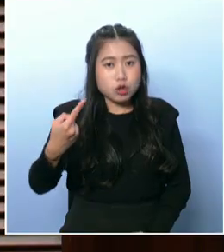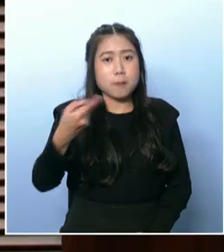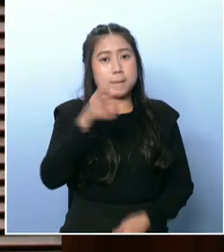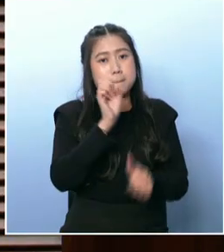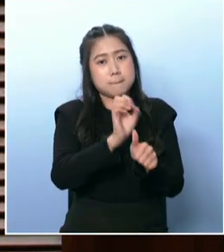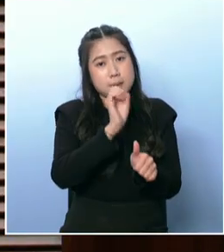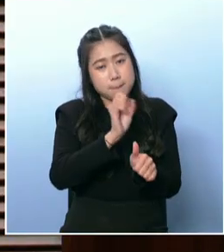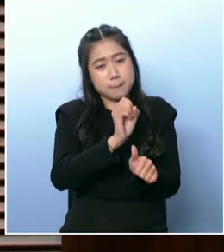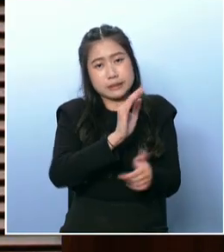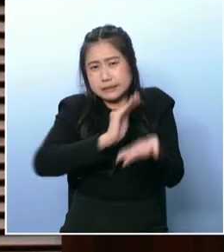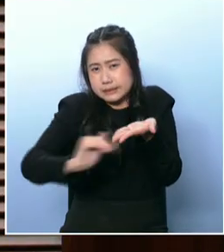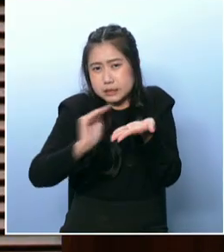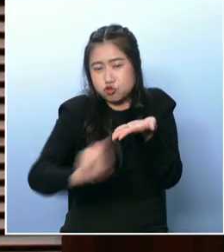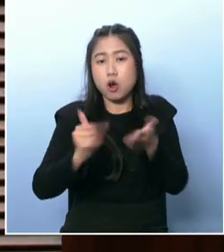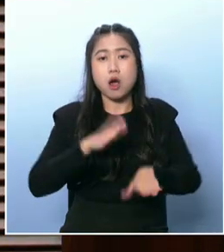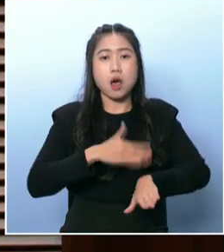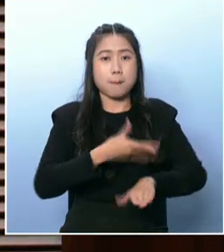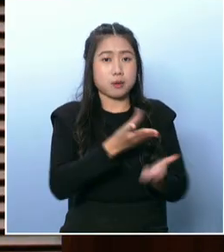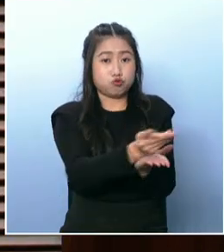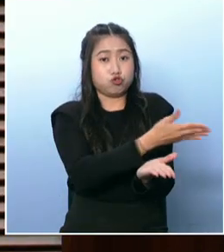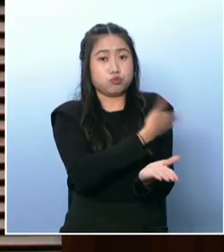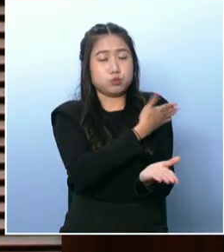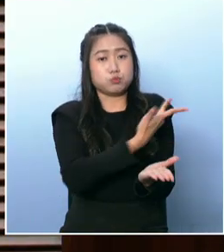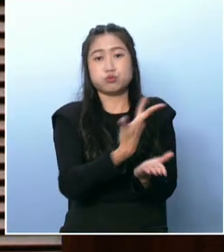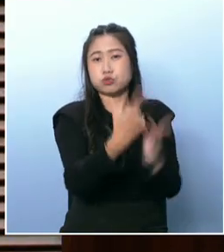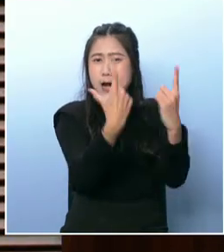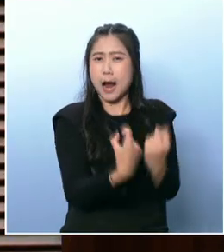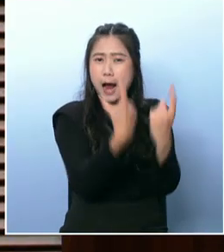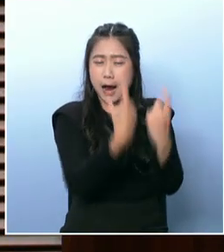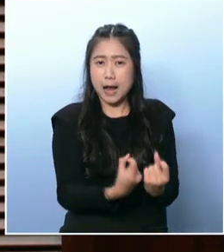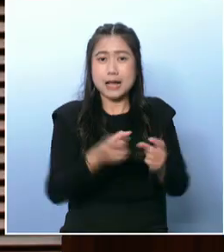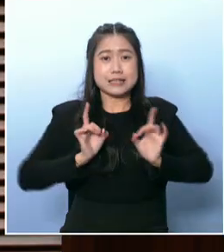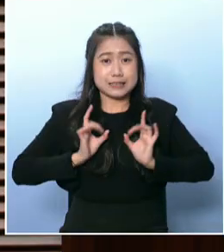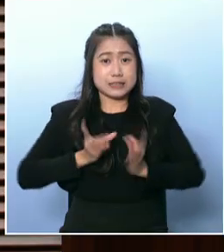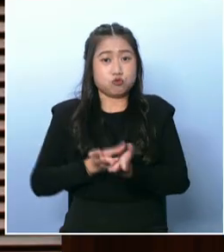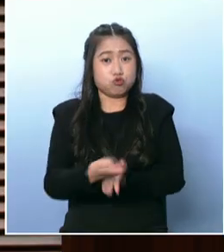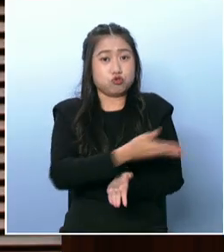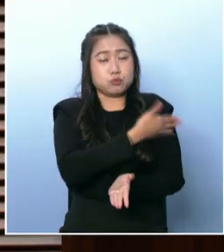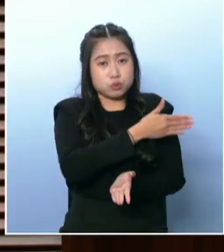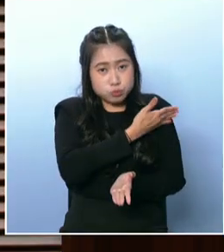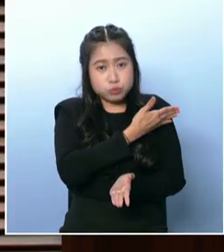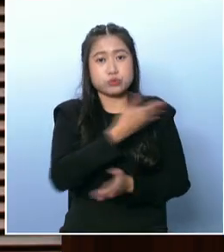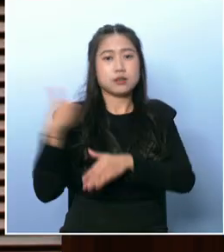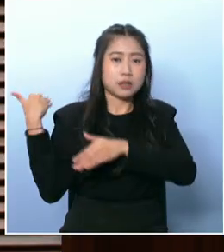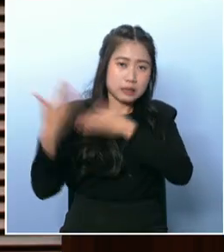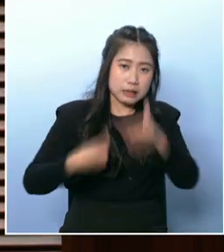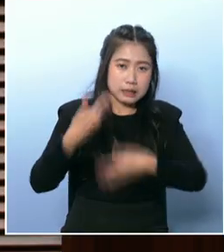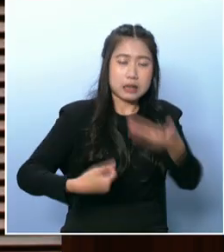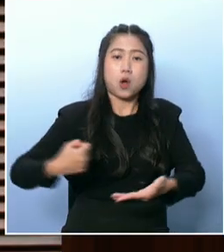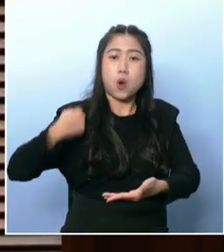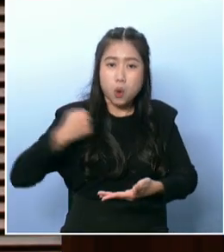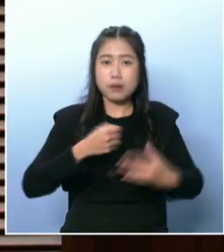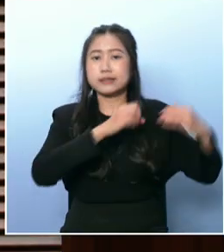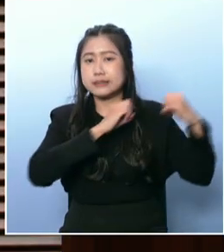Well, I would like to be more precise, Commissioner. You said that you've been liaising with